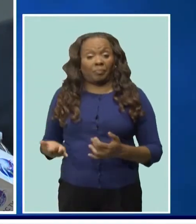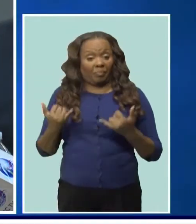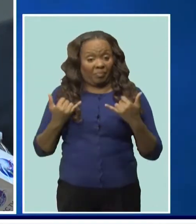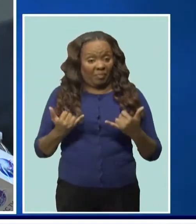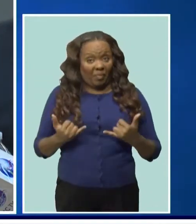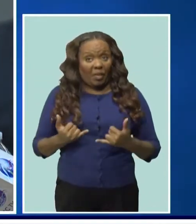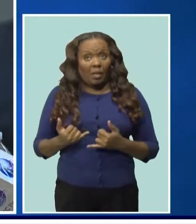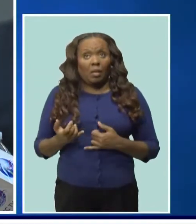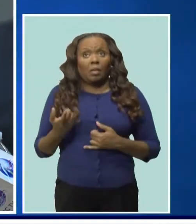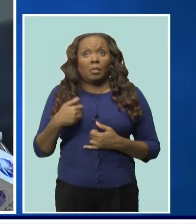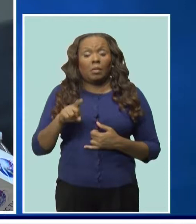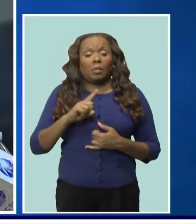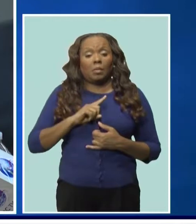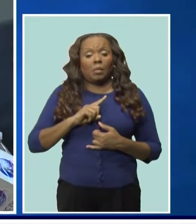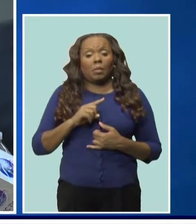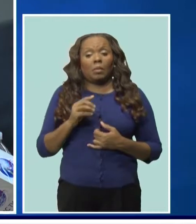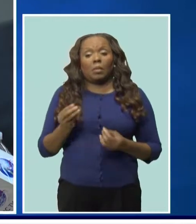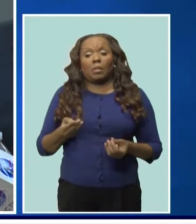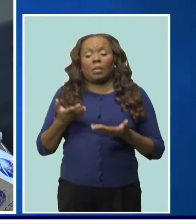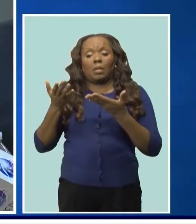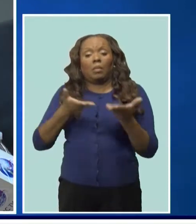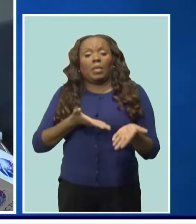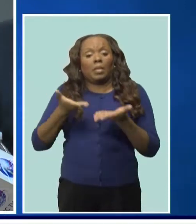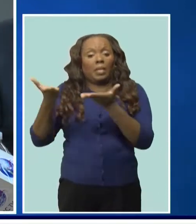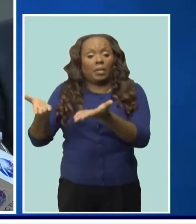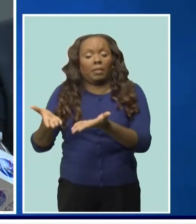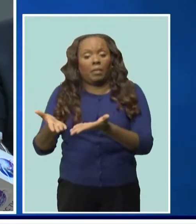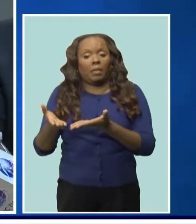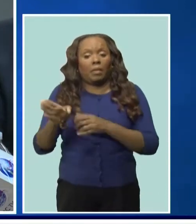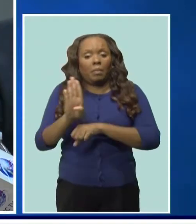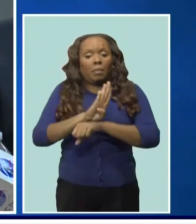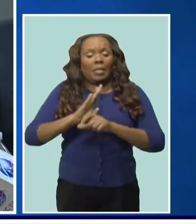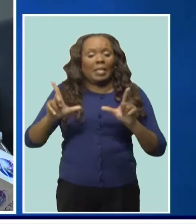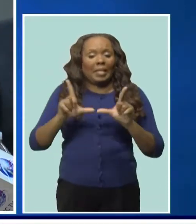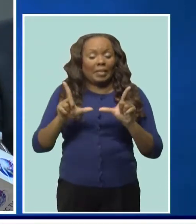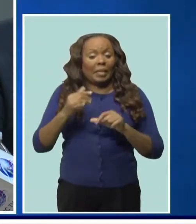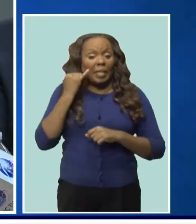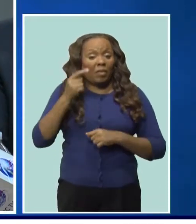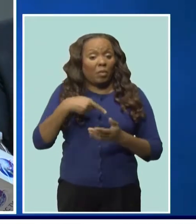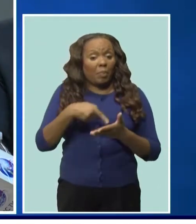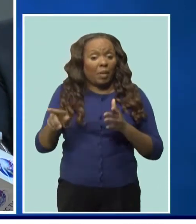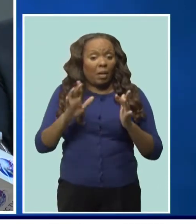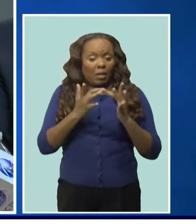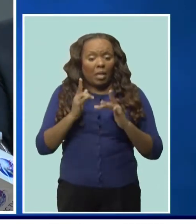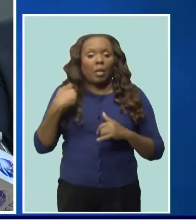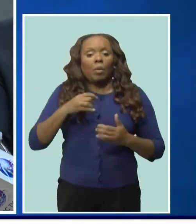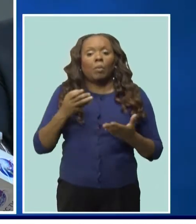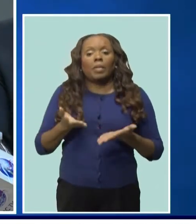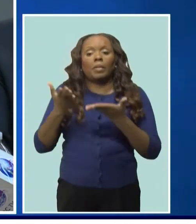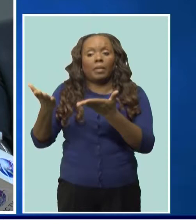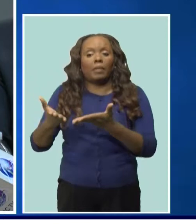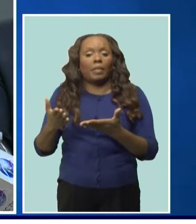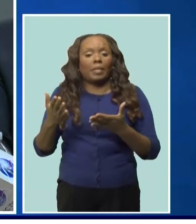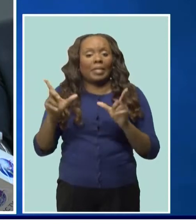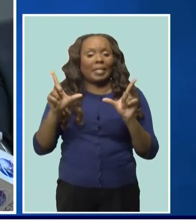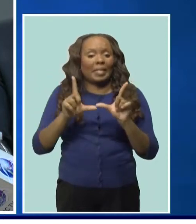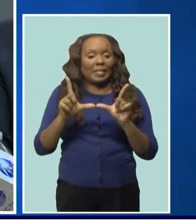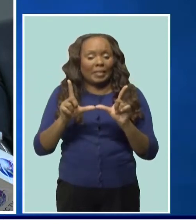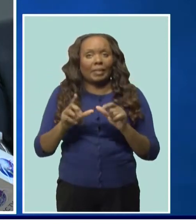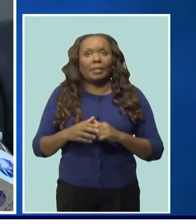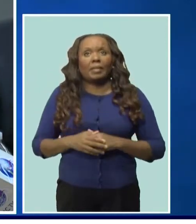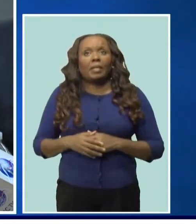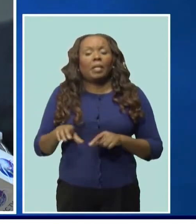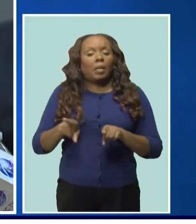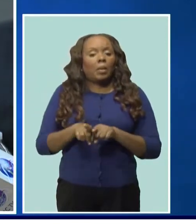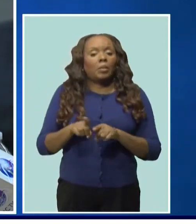Barbados licenses for persons who have paid online. We are also delivering documents for Barbados